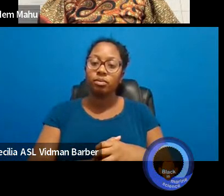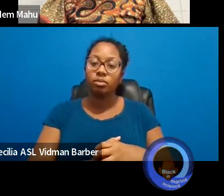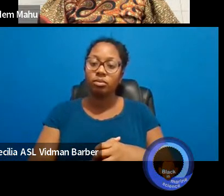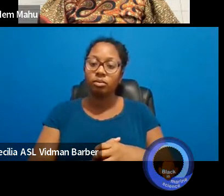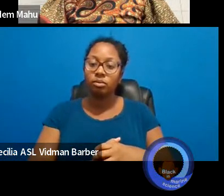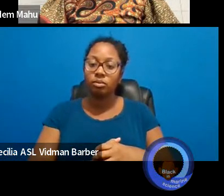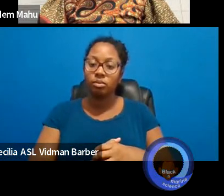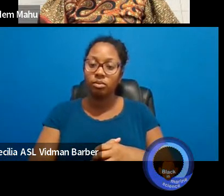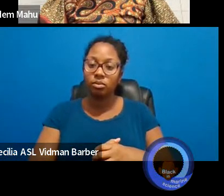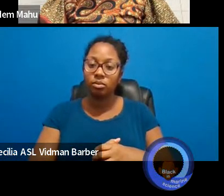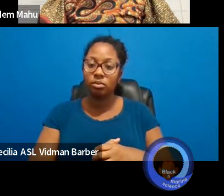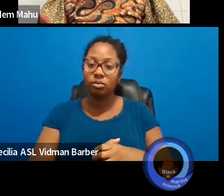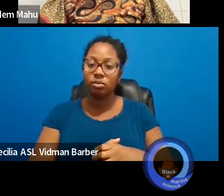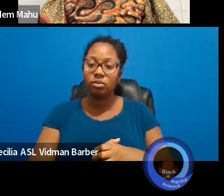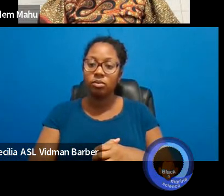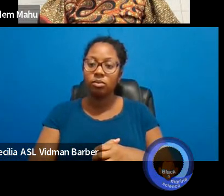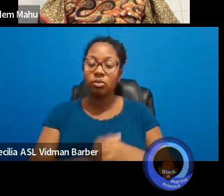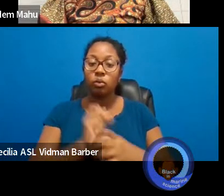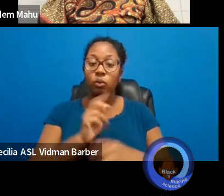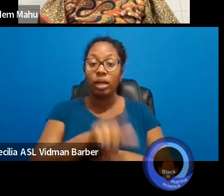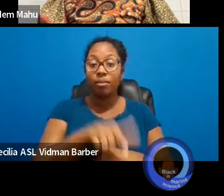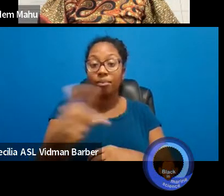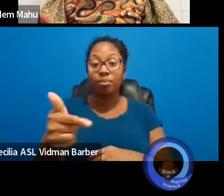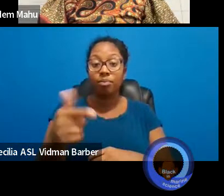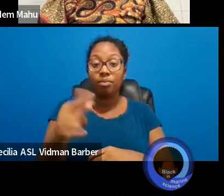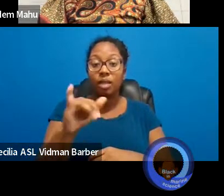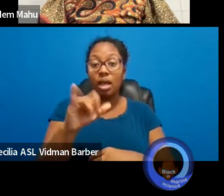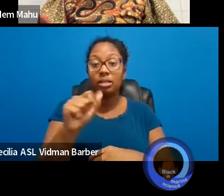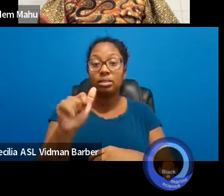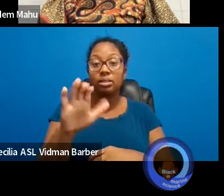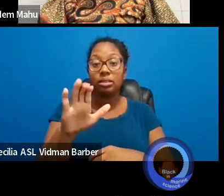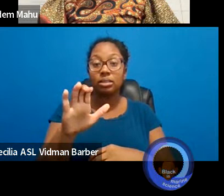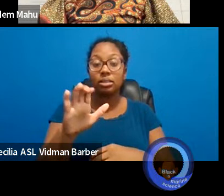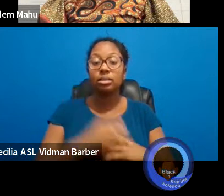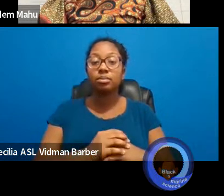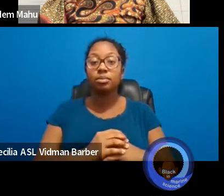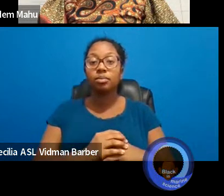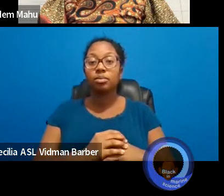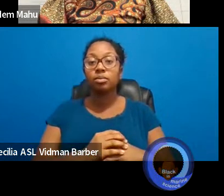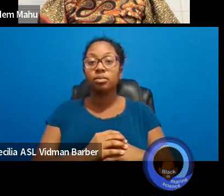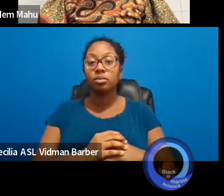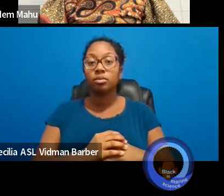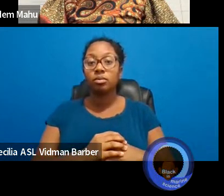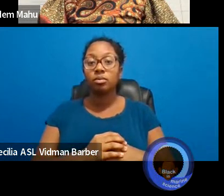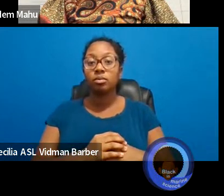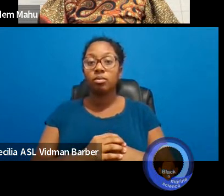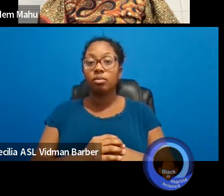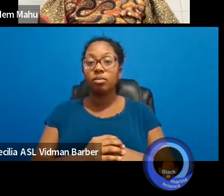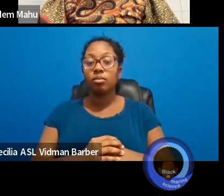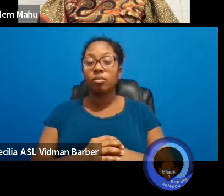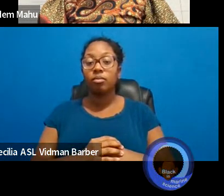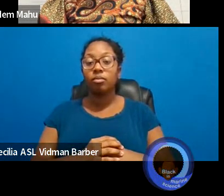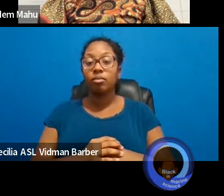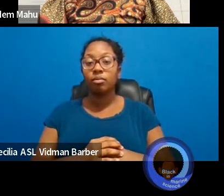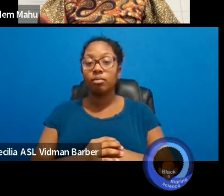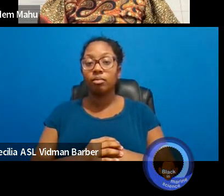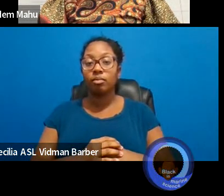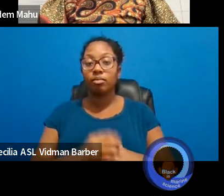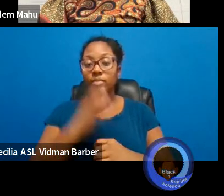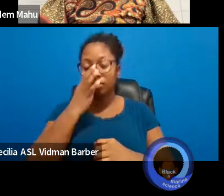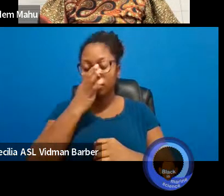Dawn Pratt. And Mr. Isaac, 30 seconds. I think Don has said a whole lot, but I just want to add